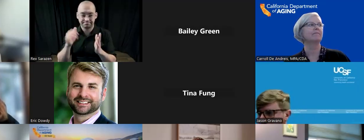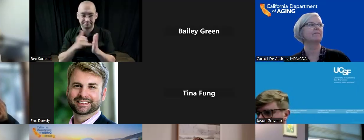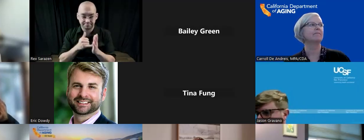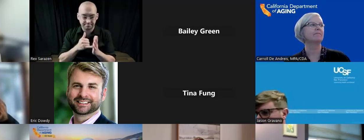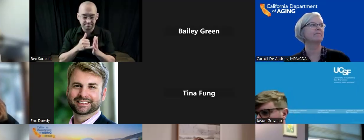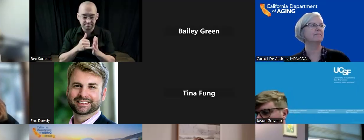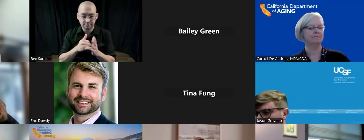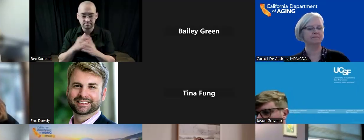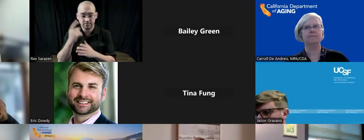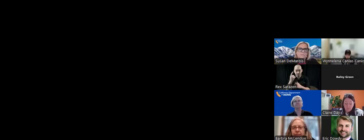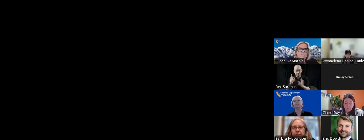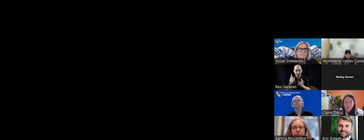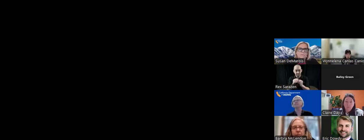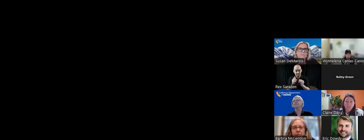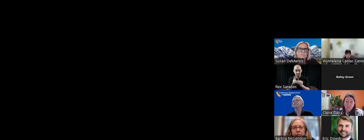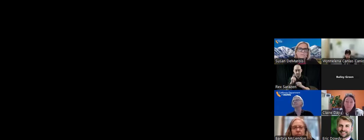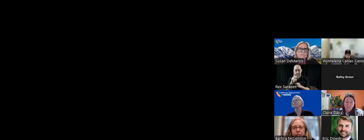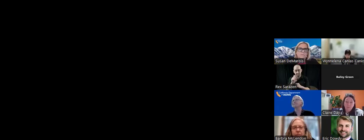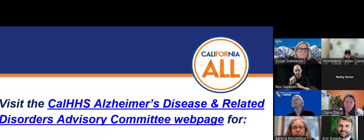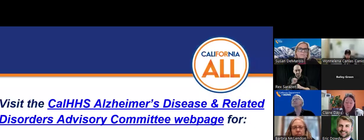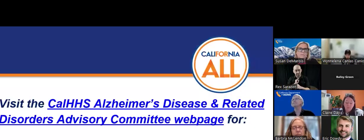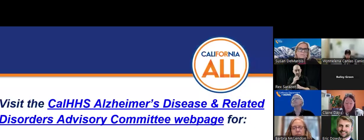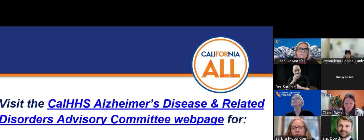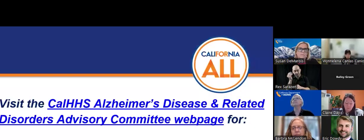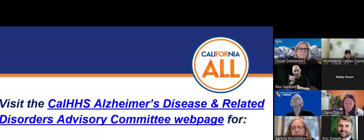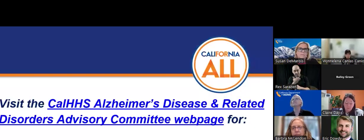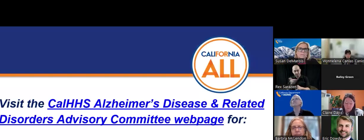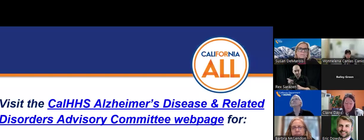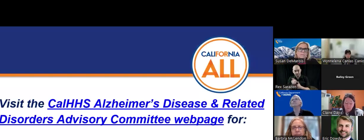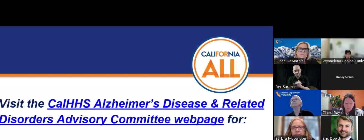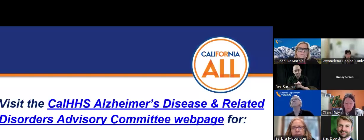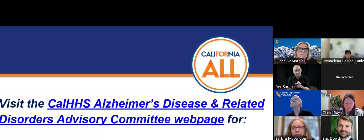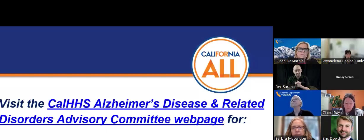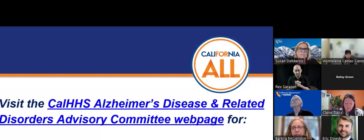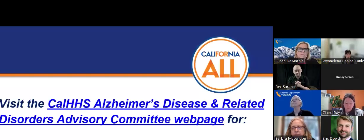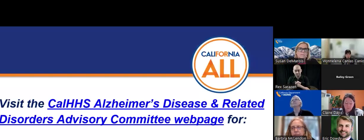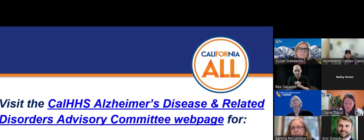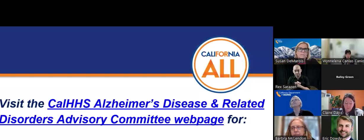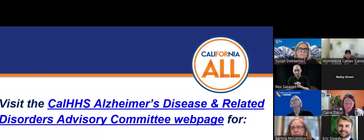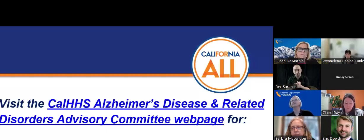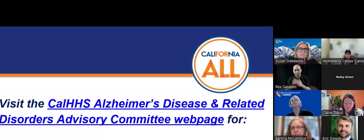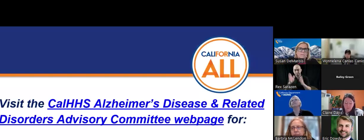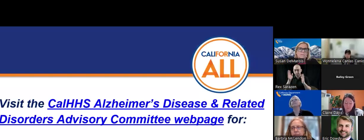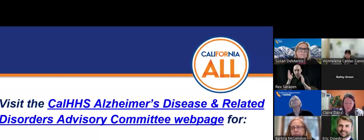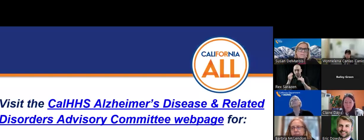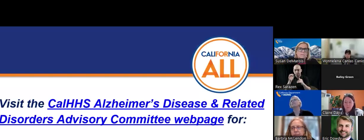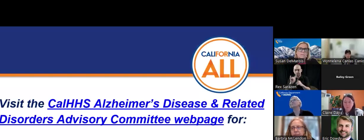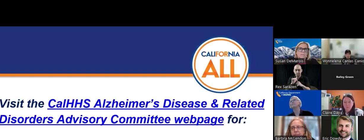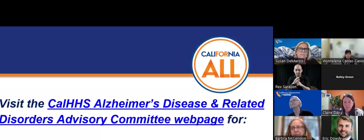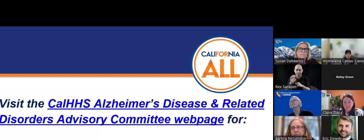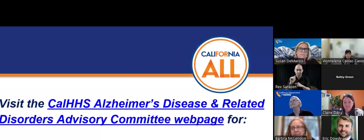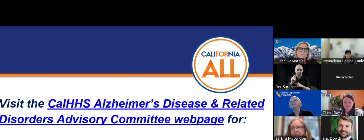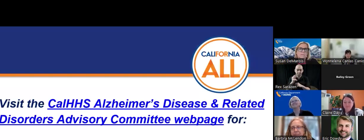the meeting, unless I'm forgetting anything. But I was hoping that Catherine will be